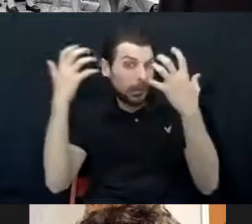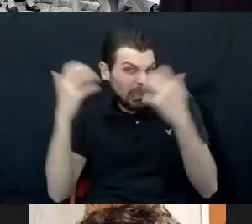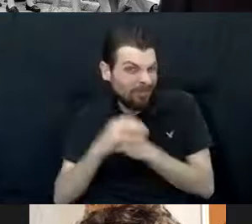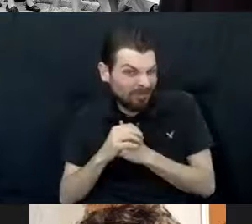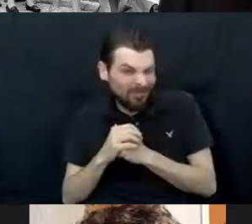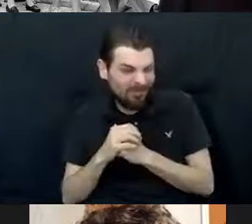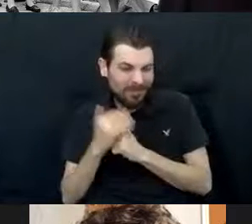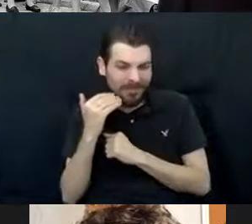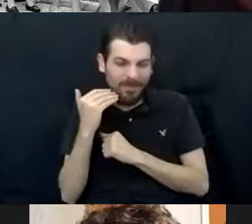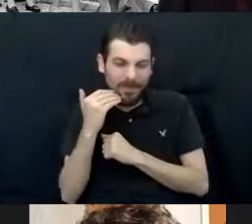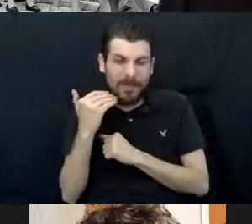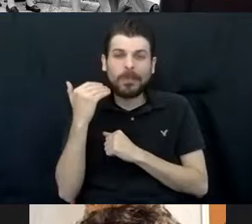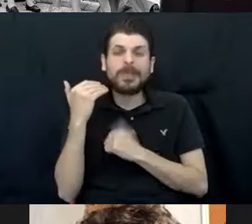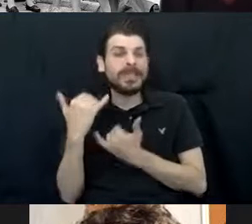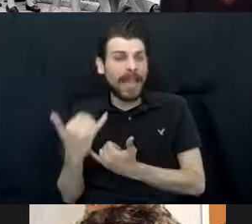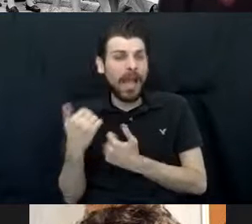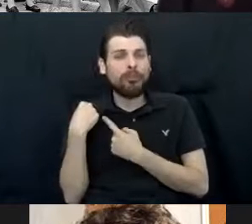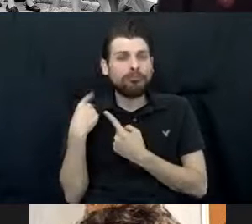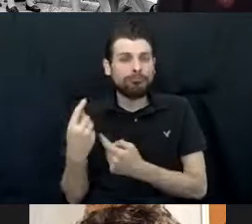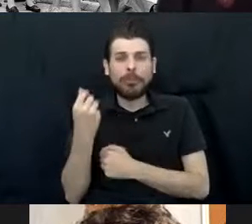In the past few years,